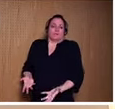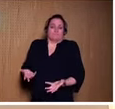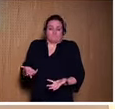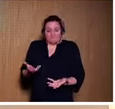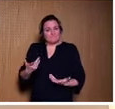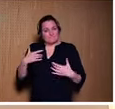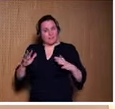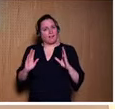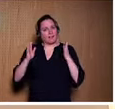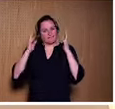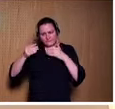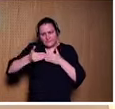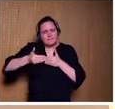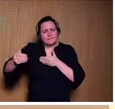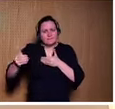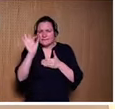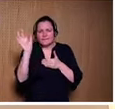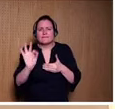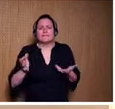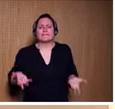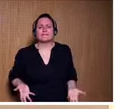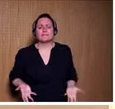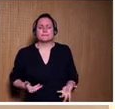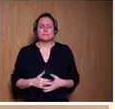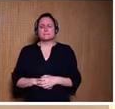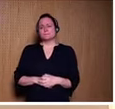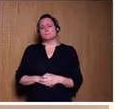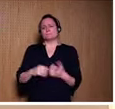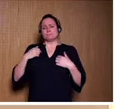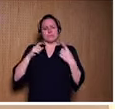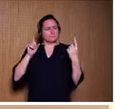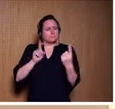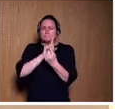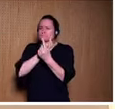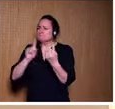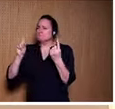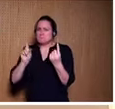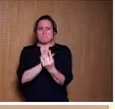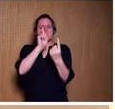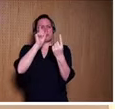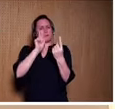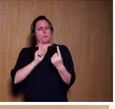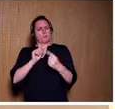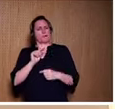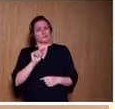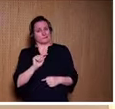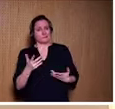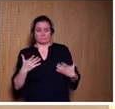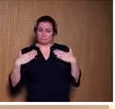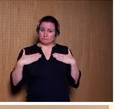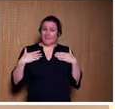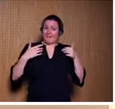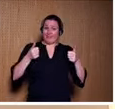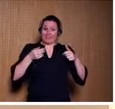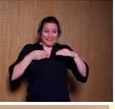their lives. I've also met many women who are unable to access fundamental health services because